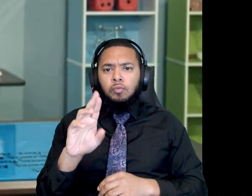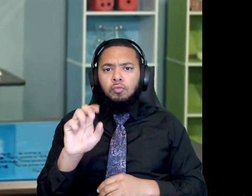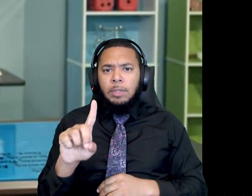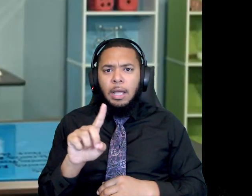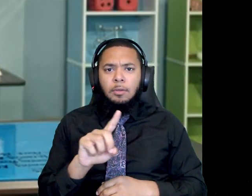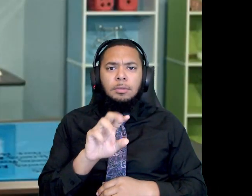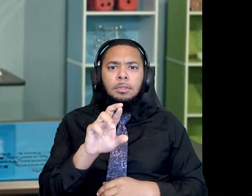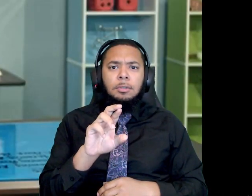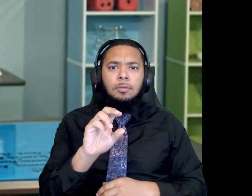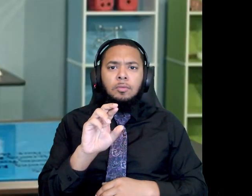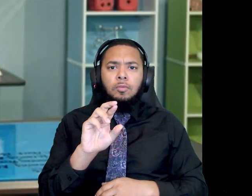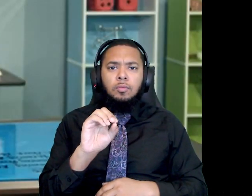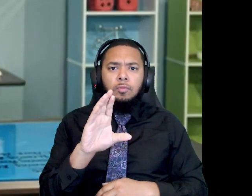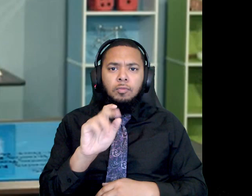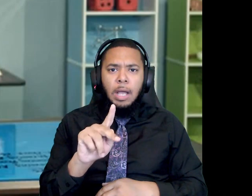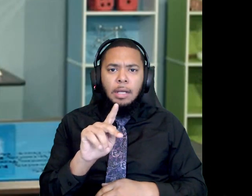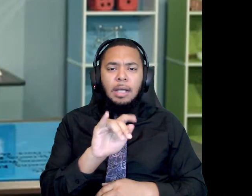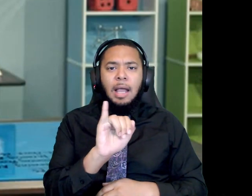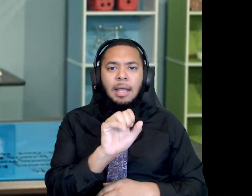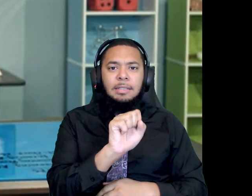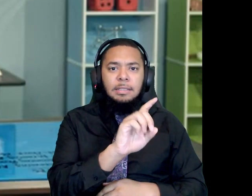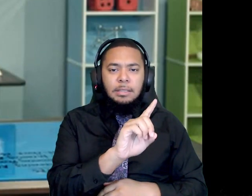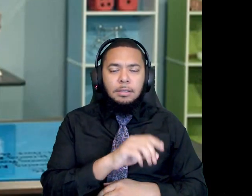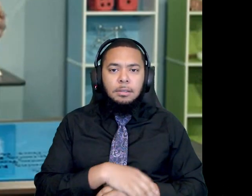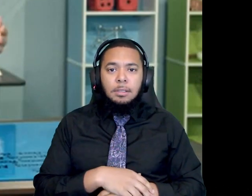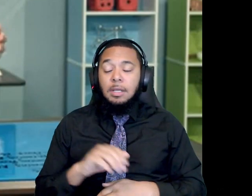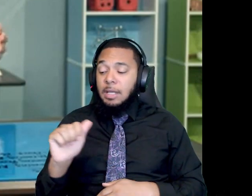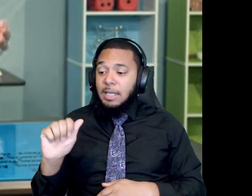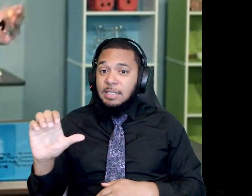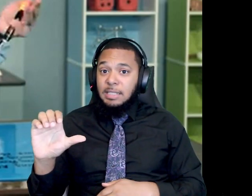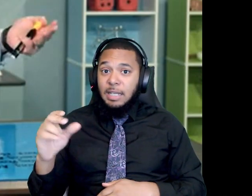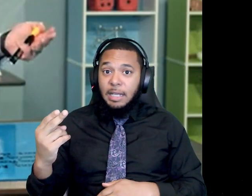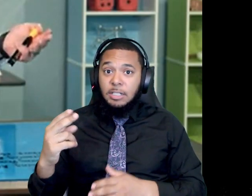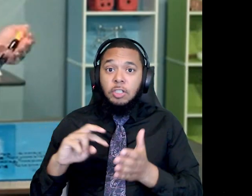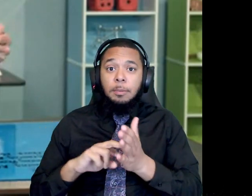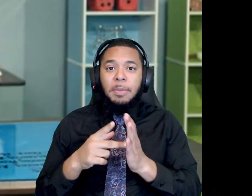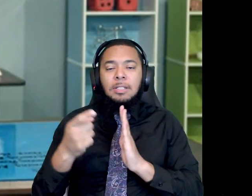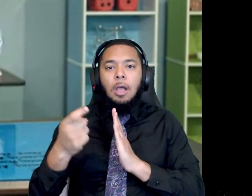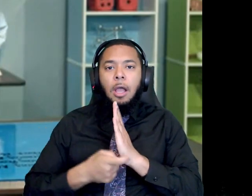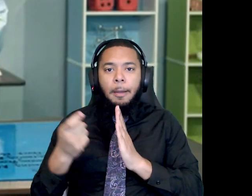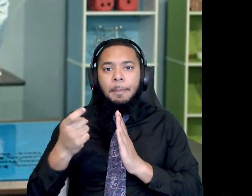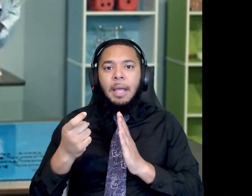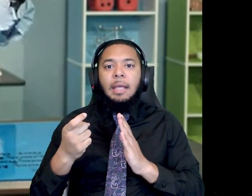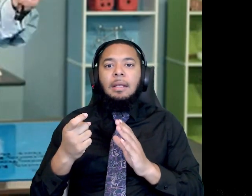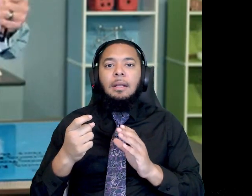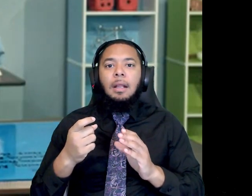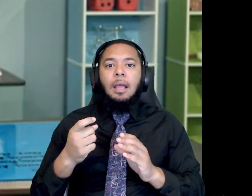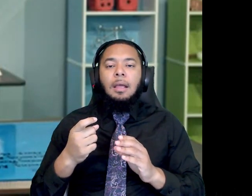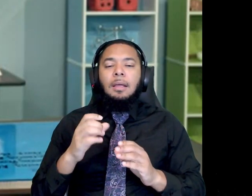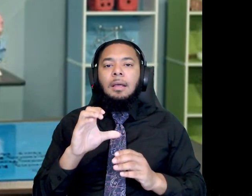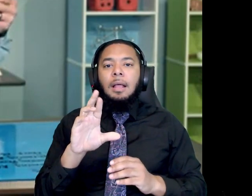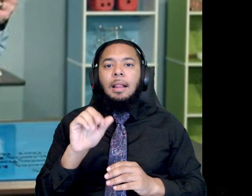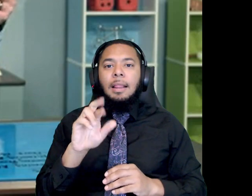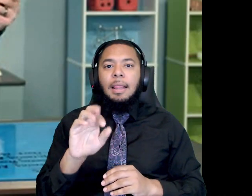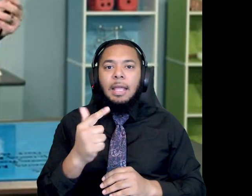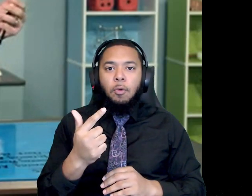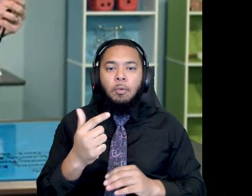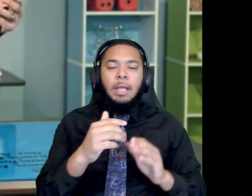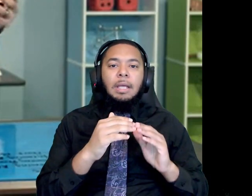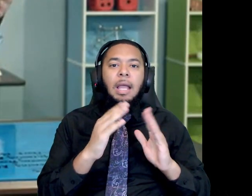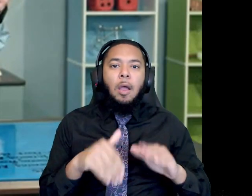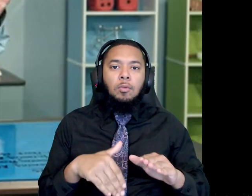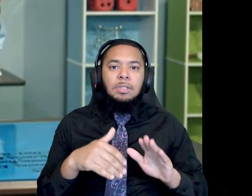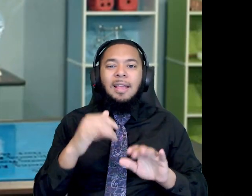the ACH, that stands for Automated Clearing House. That's the back end of